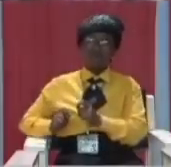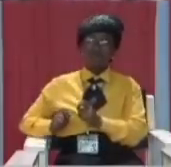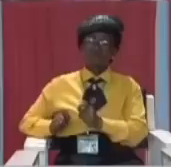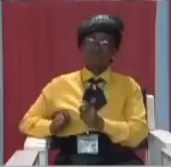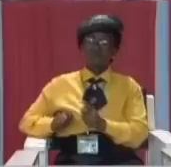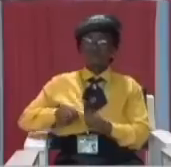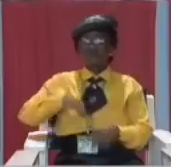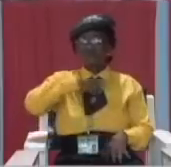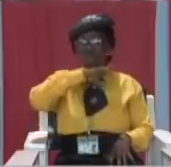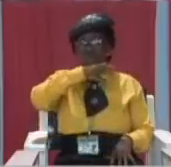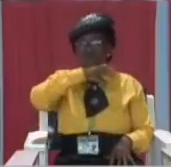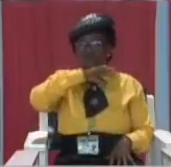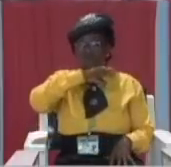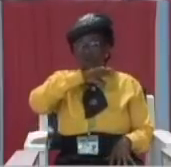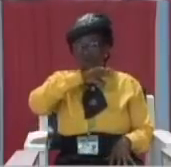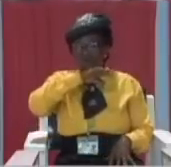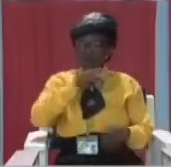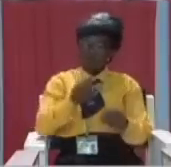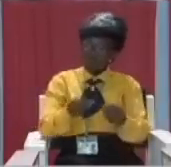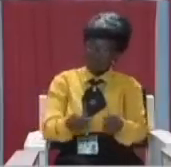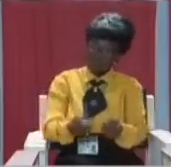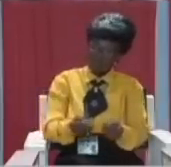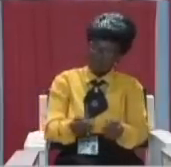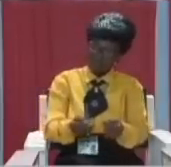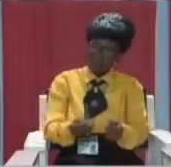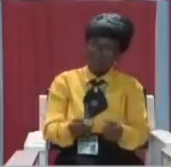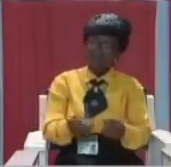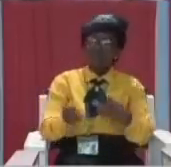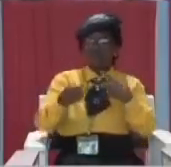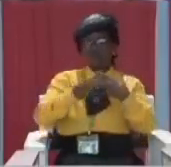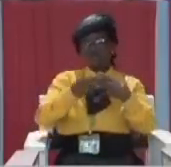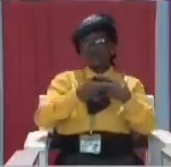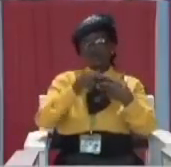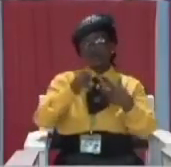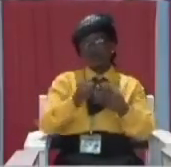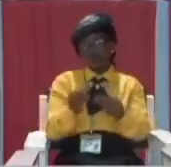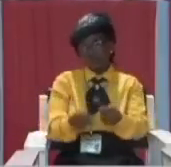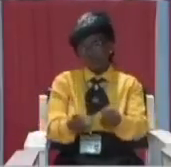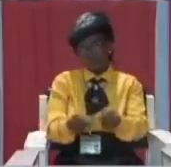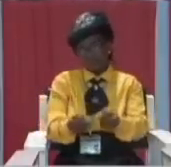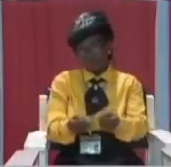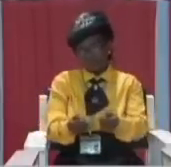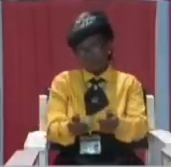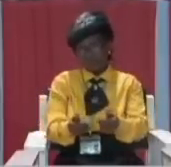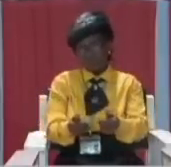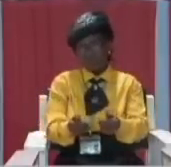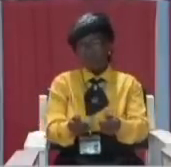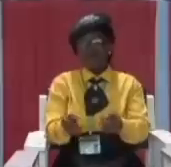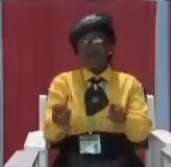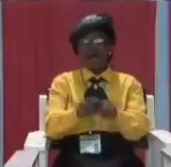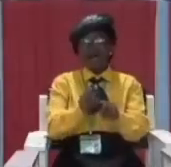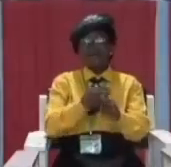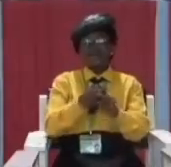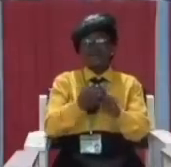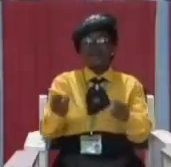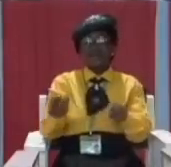dust returns to dust. The moment a man stops breathing,